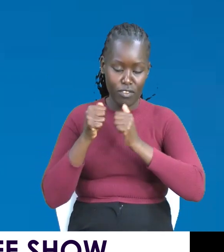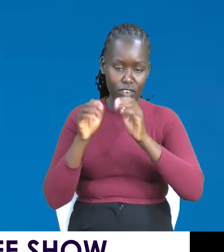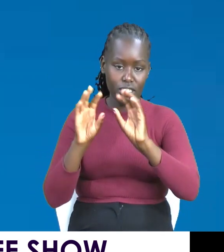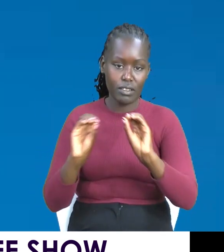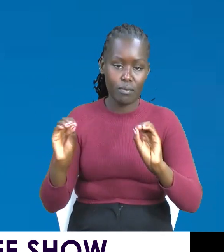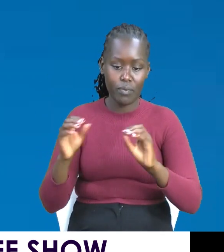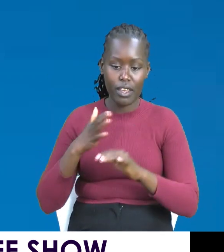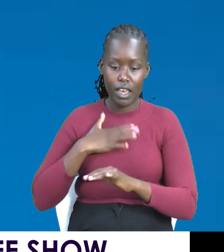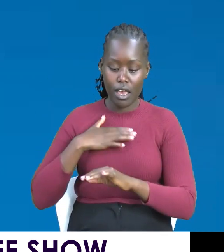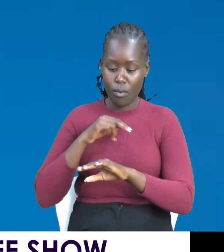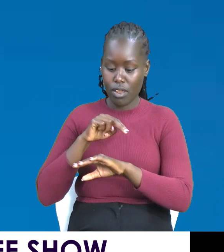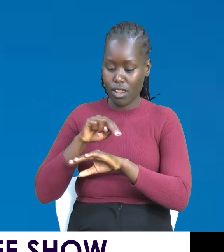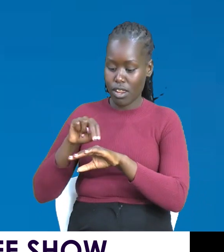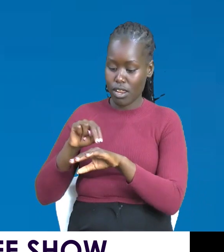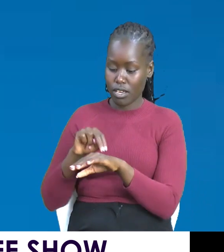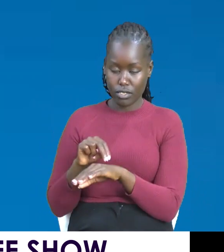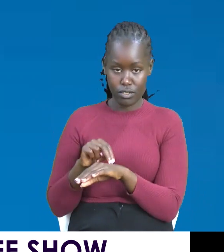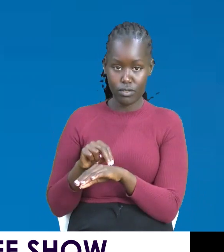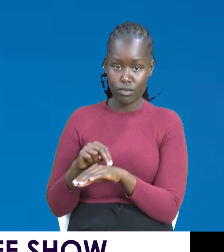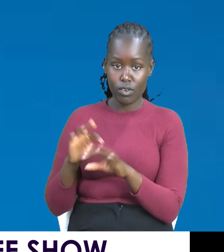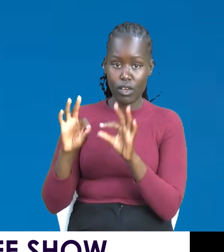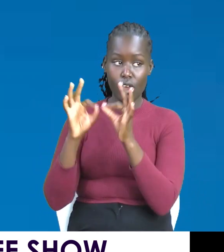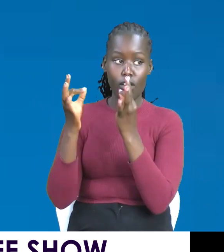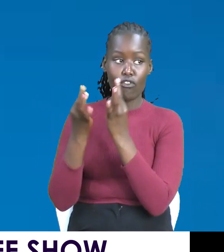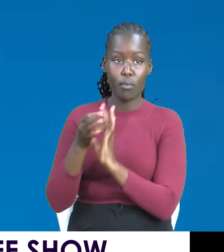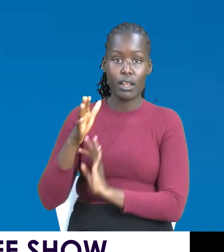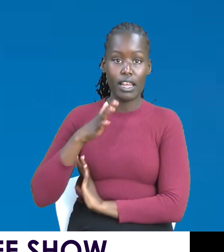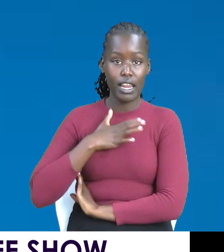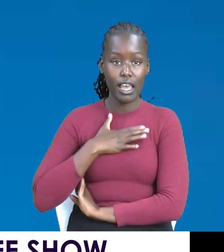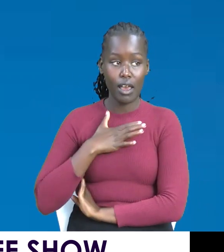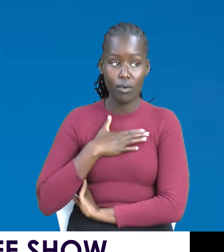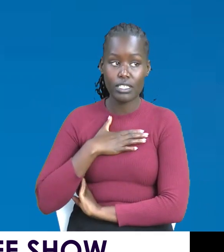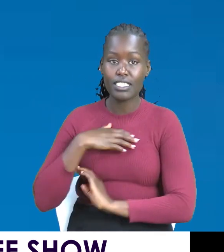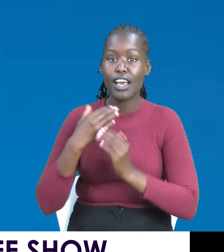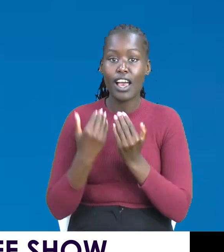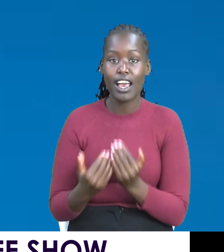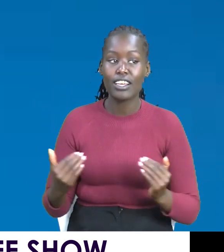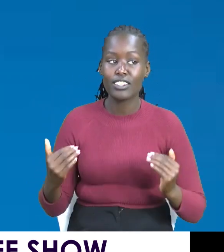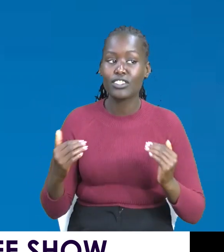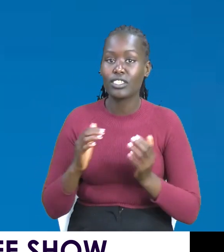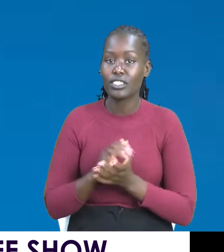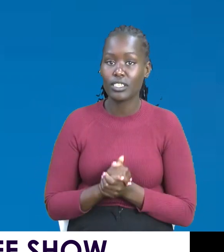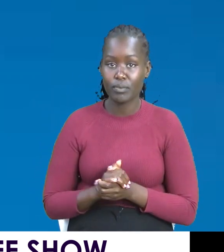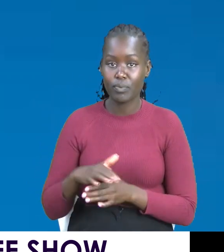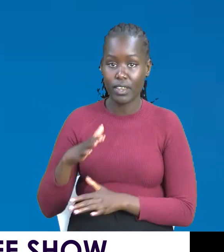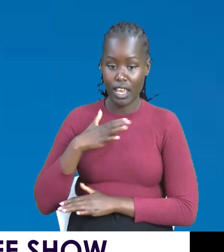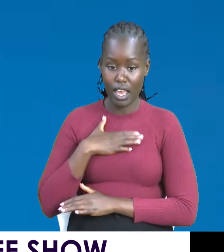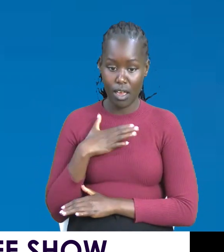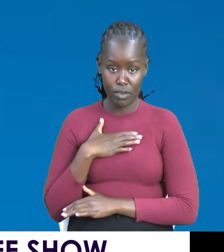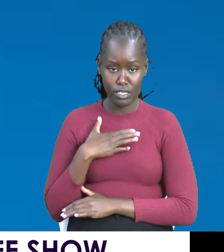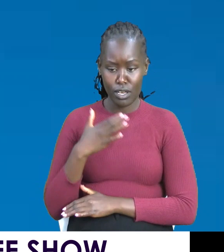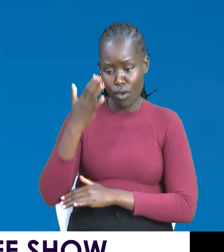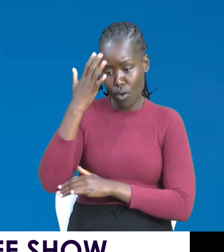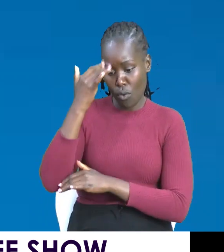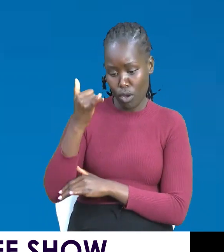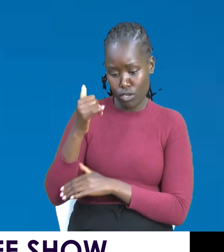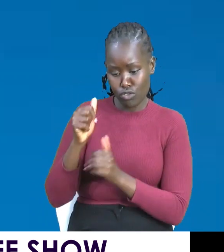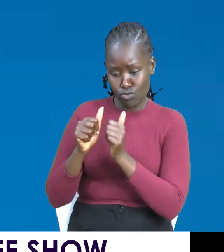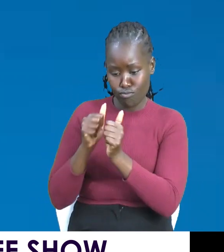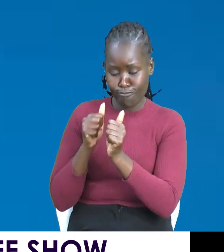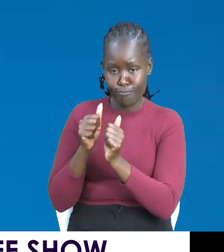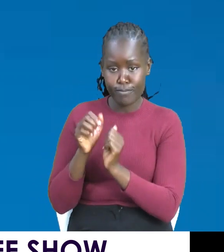Our nation is ours. Our family is ours. Our children are ours. Why should we neglect